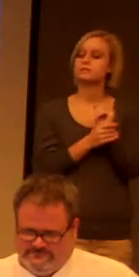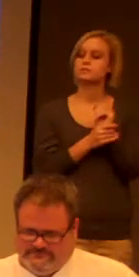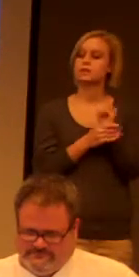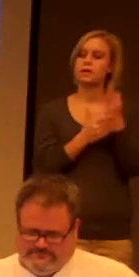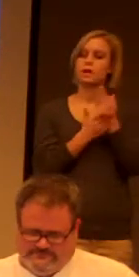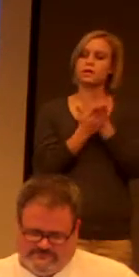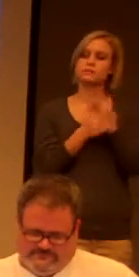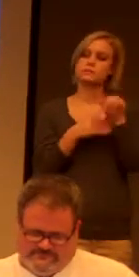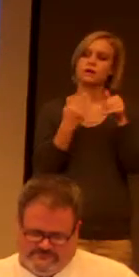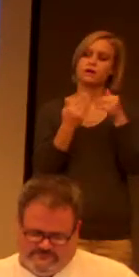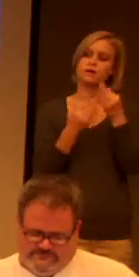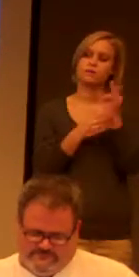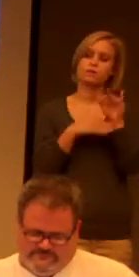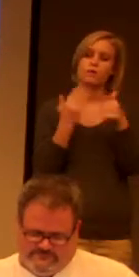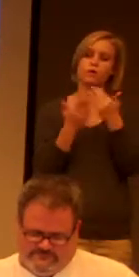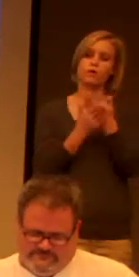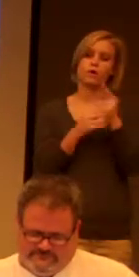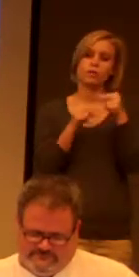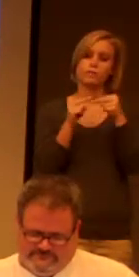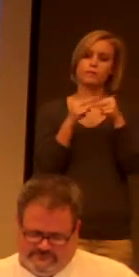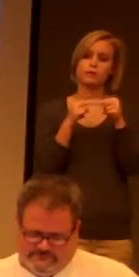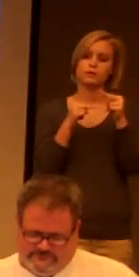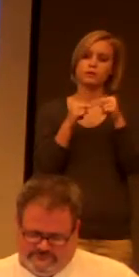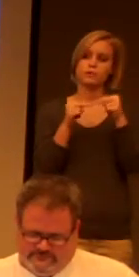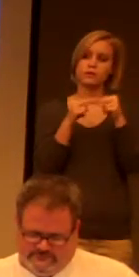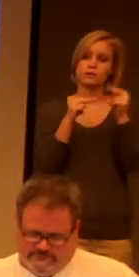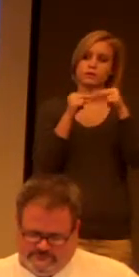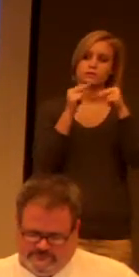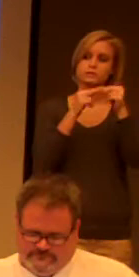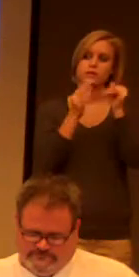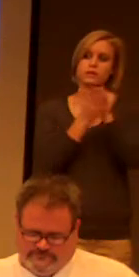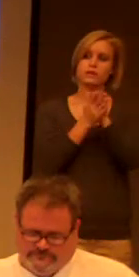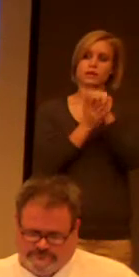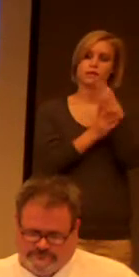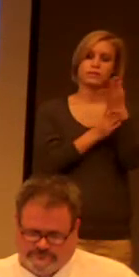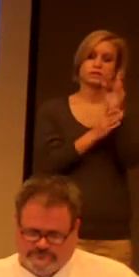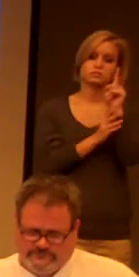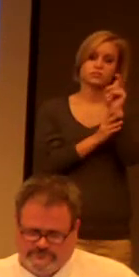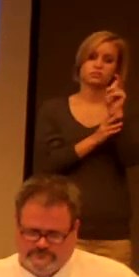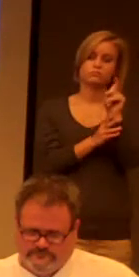a list of all of these buildings and things that you ought to